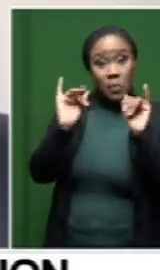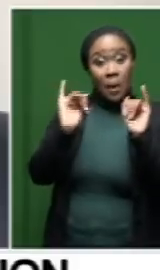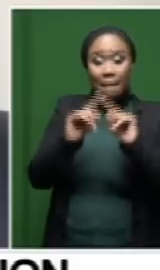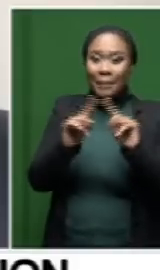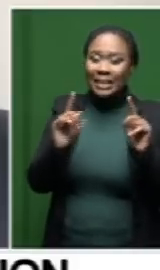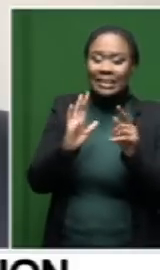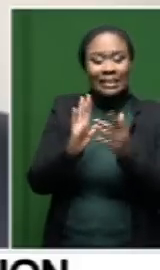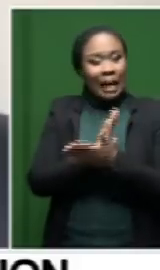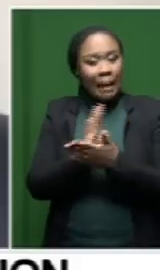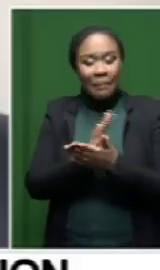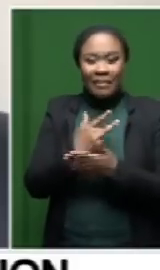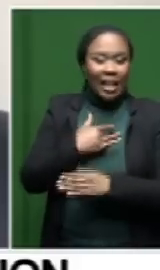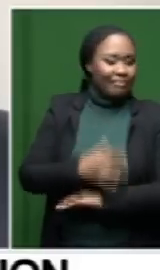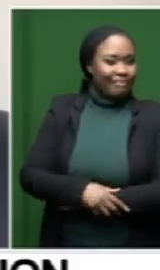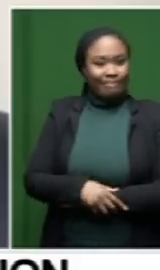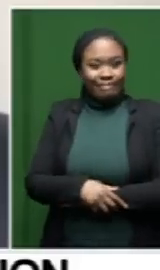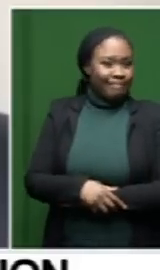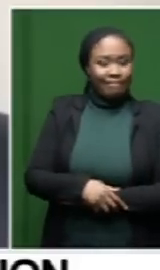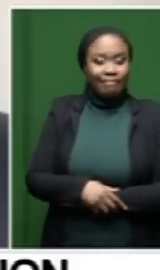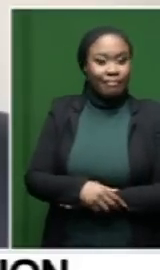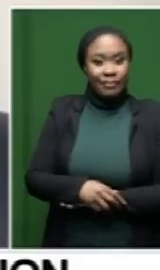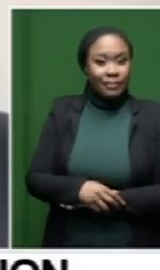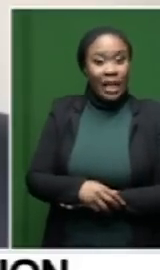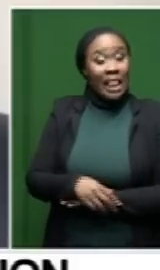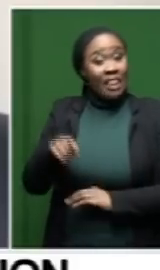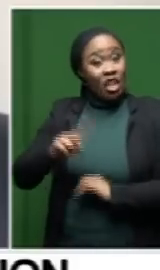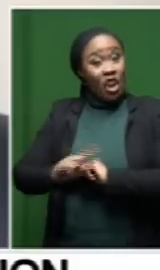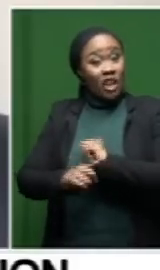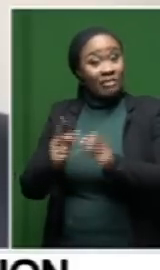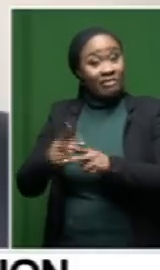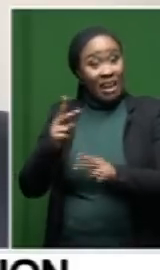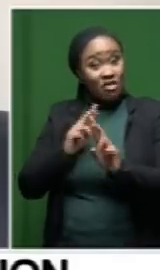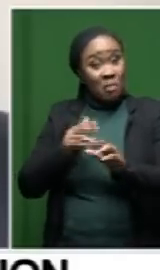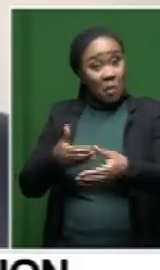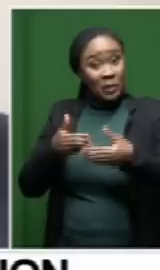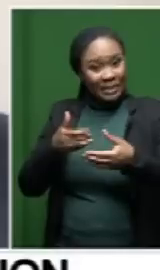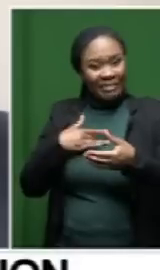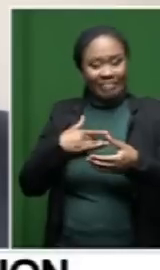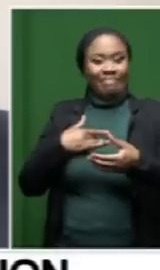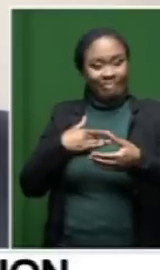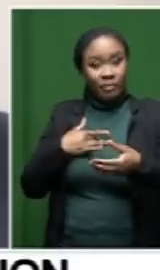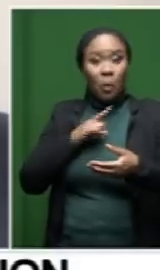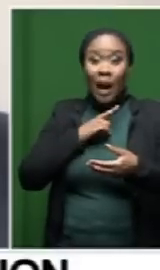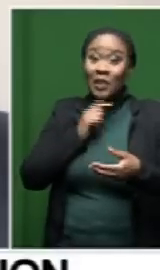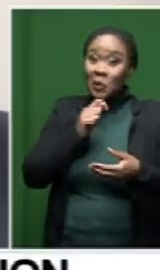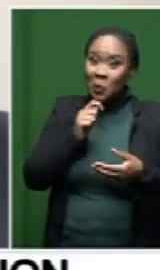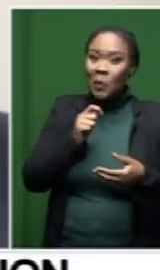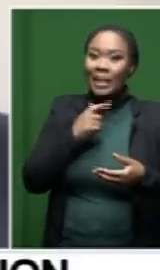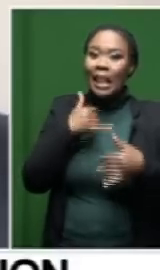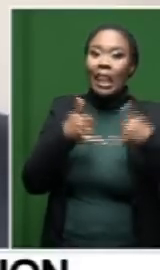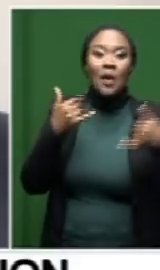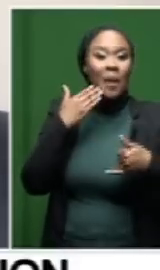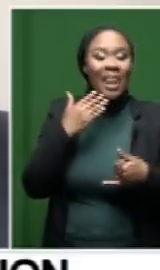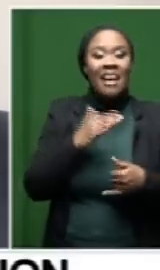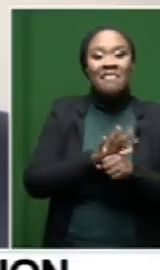skepticism on the release of the fifth and sixth part, because the report was set to be released on the 15th of